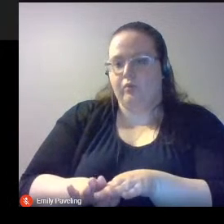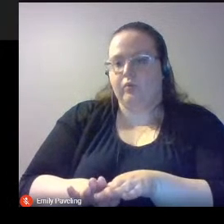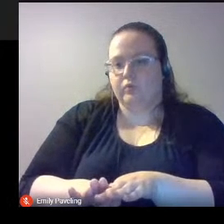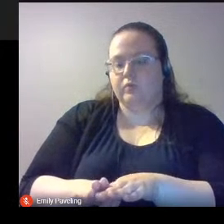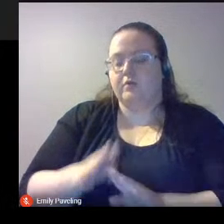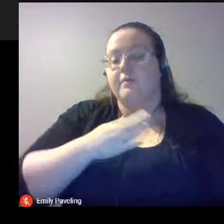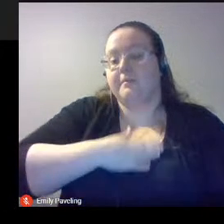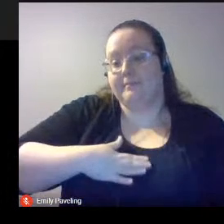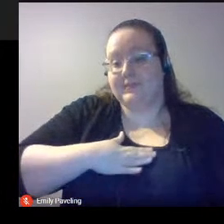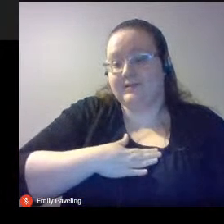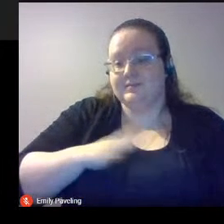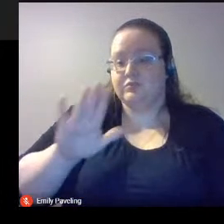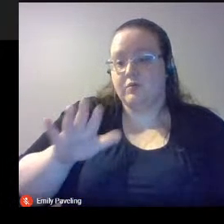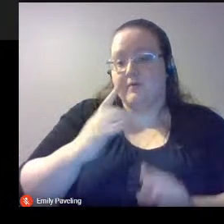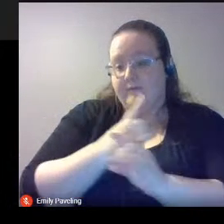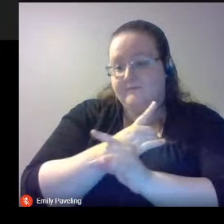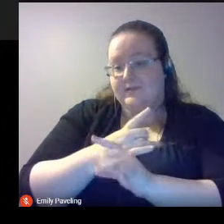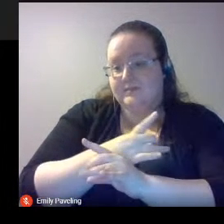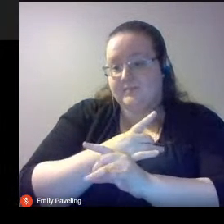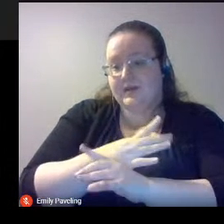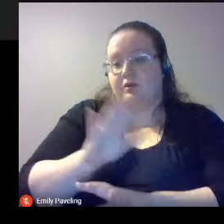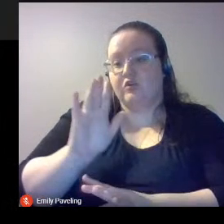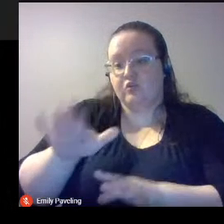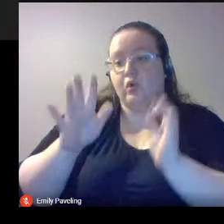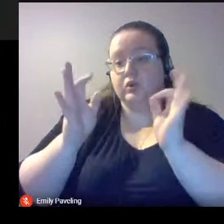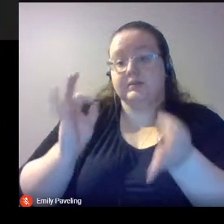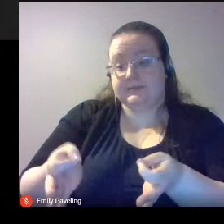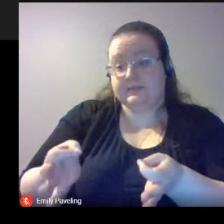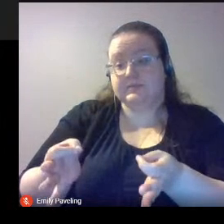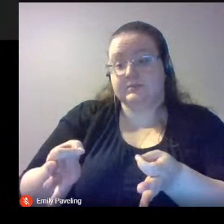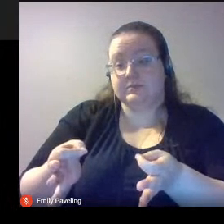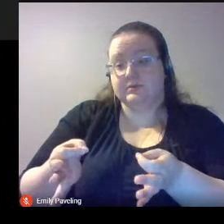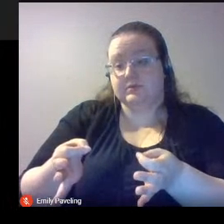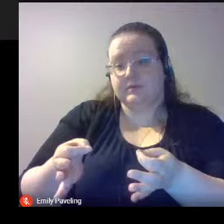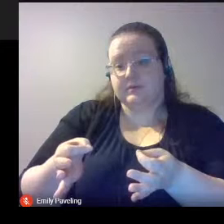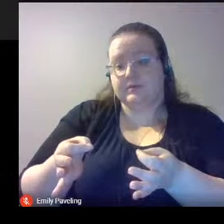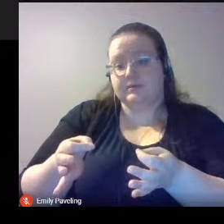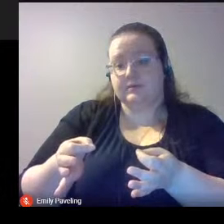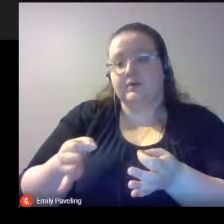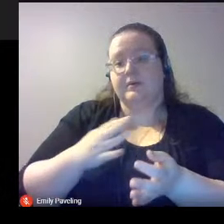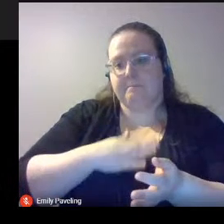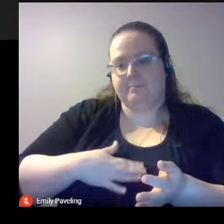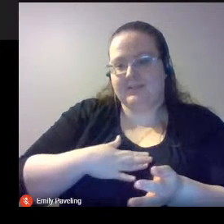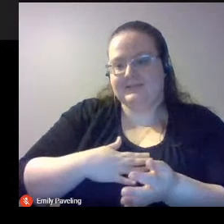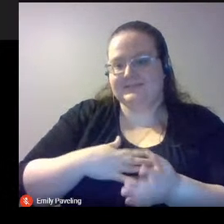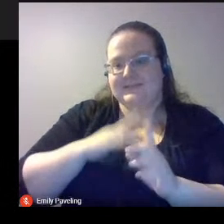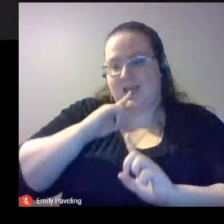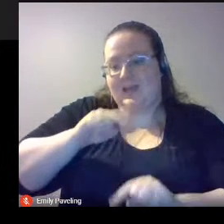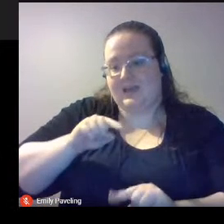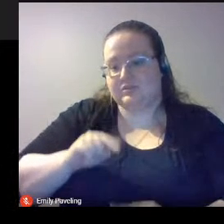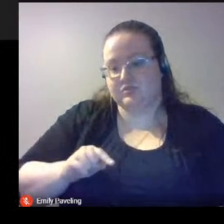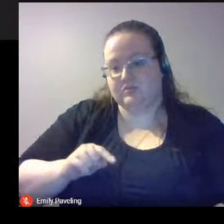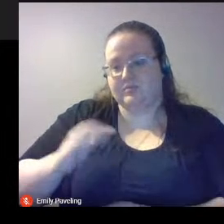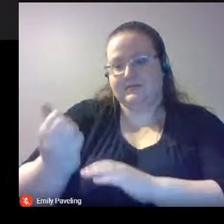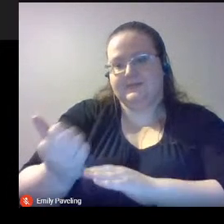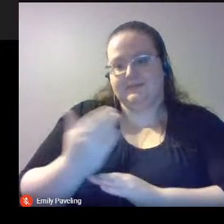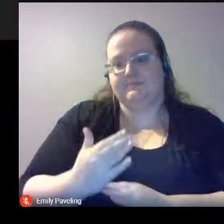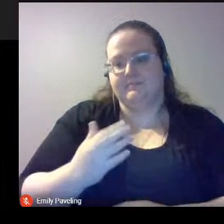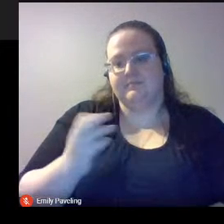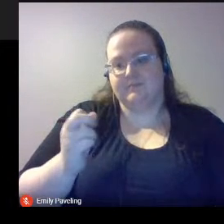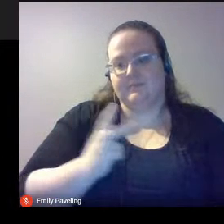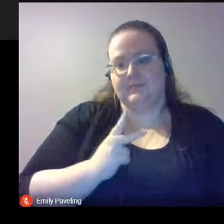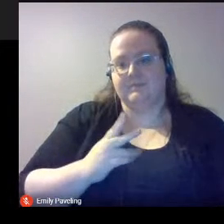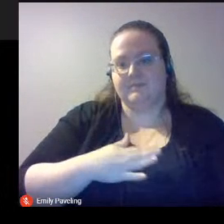feedback and your decision. So please follow the links in the emails that you have and complete that